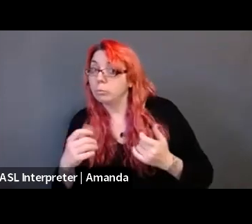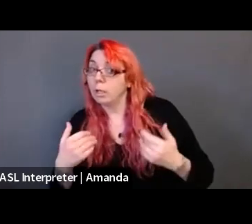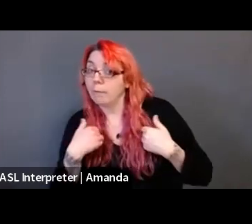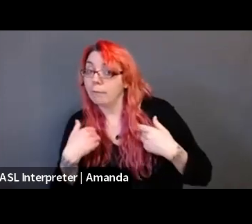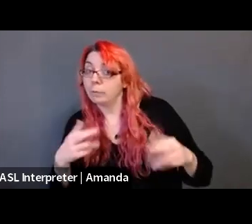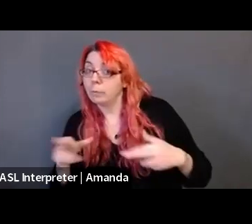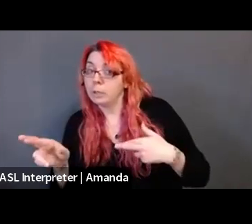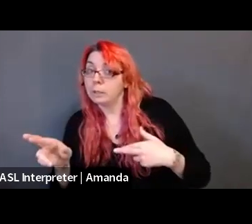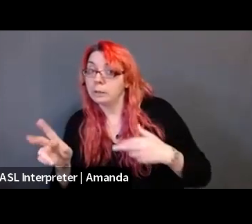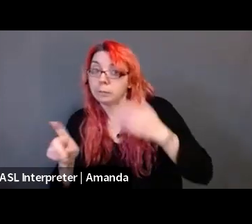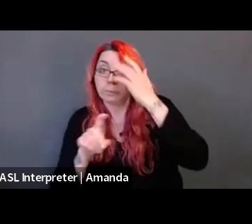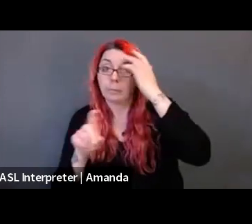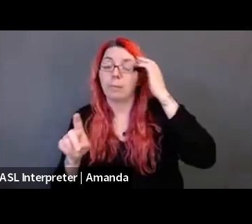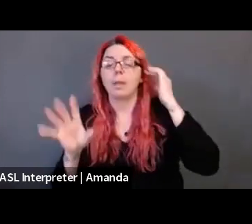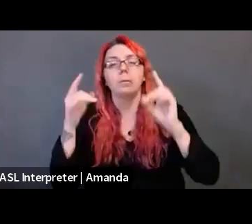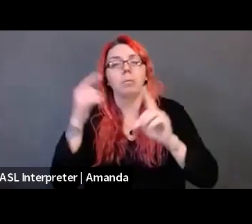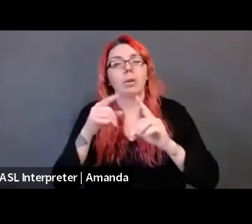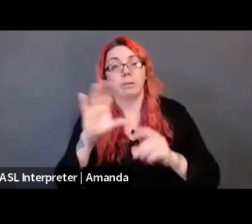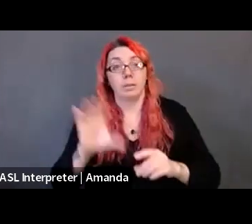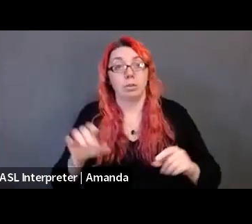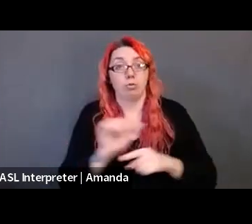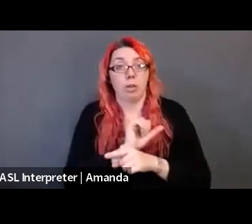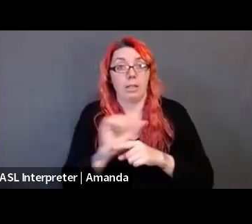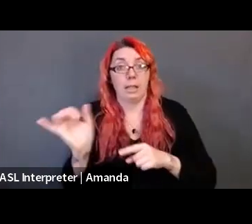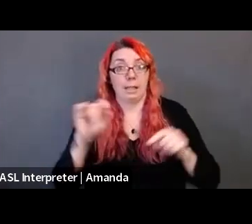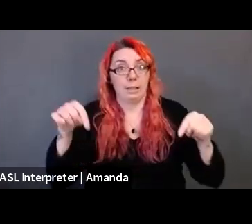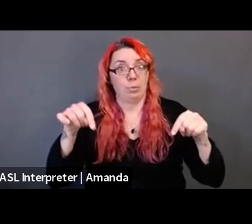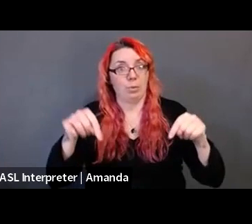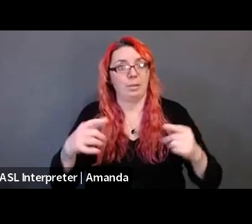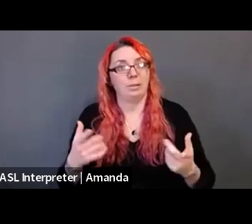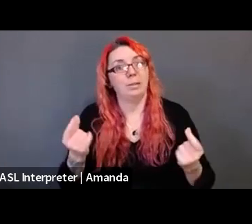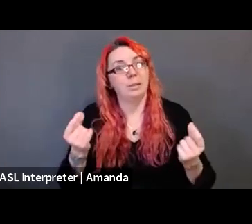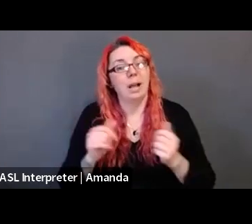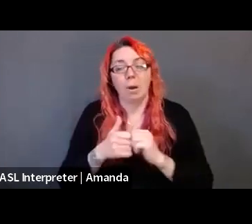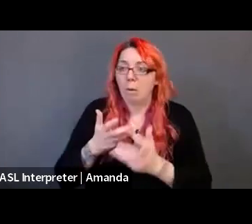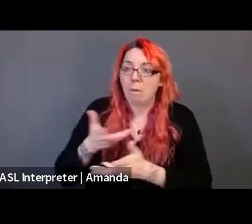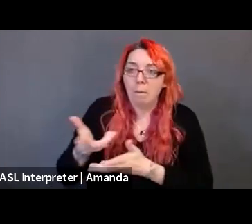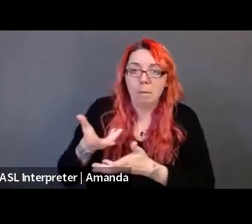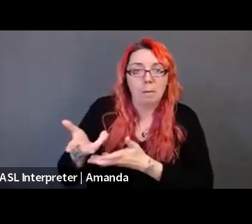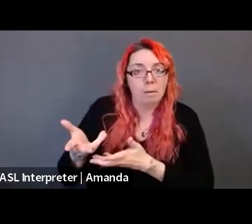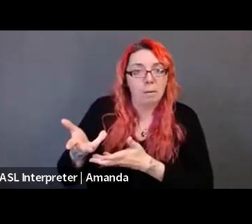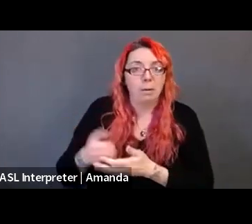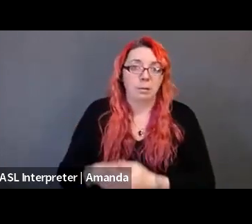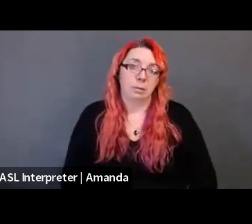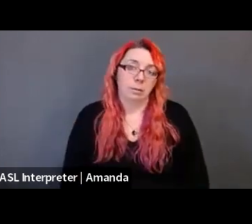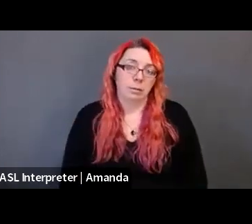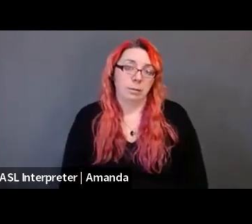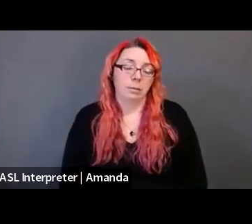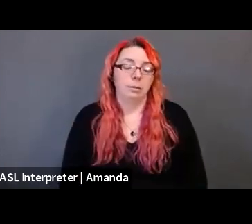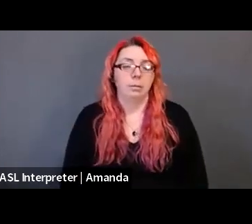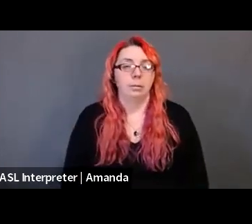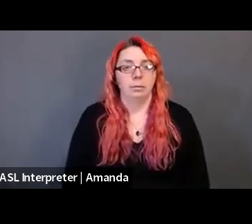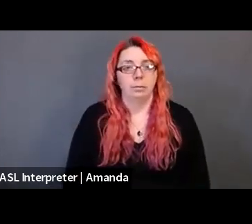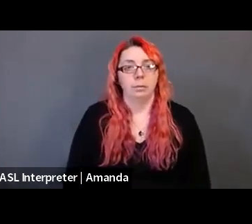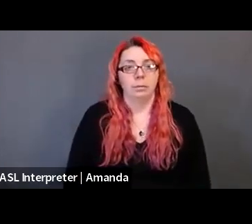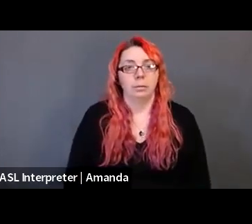Zoom sessions or these trainings, what will be some things we'd offer? And it's really important that Haven, that is also in your package, is an example